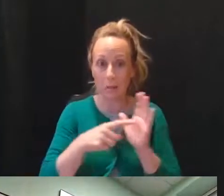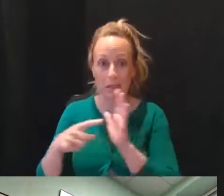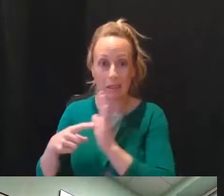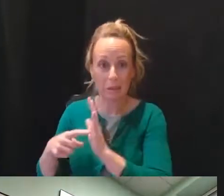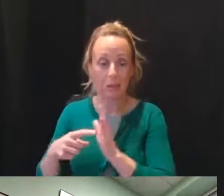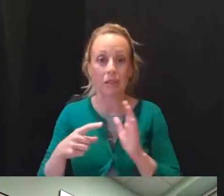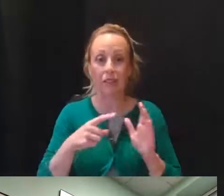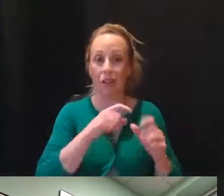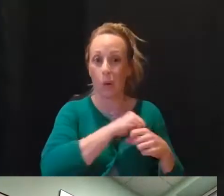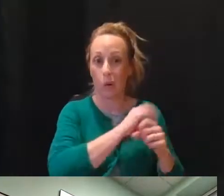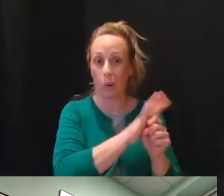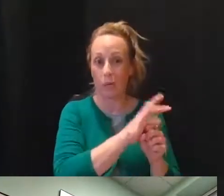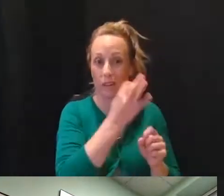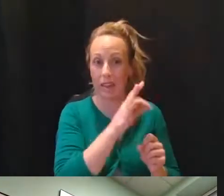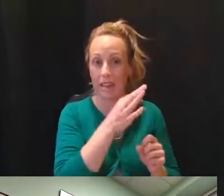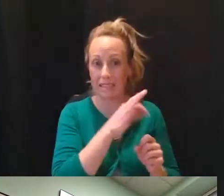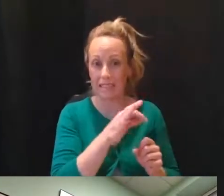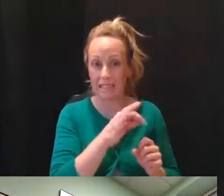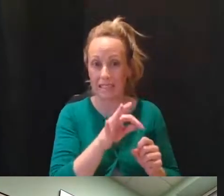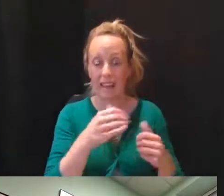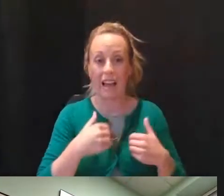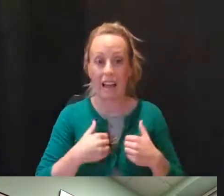COVID-19 has a much